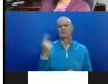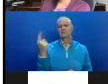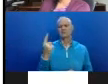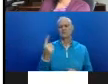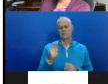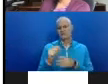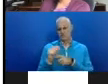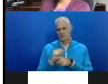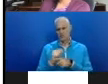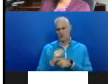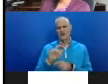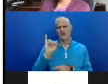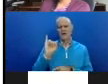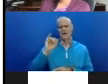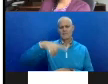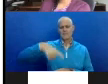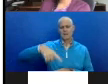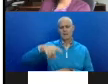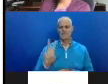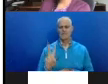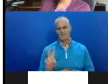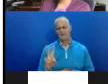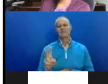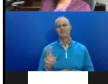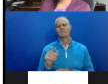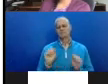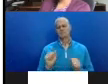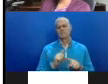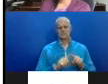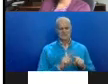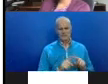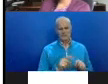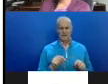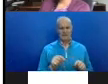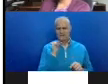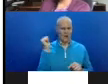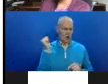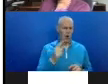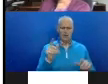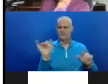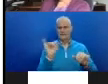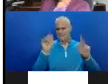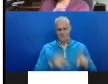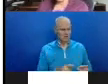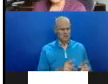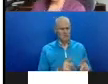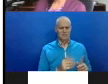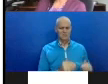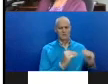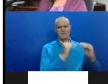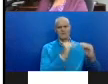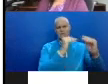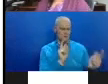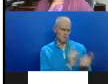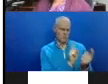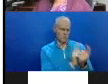trained in intimate partner violence. So there could be different, this doesn't all have to be the same person all throughout here. There could be